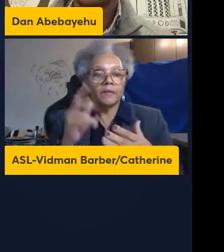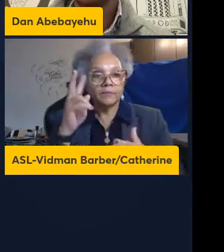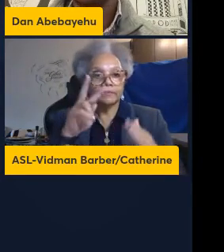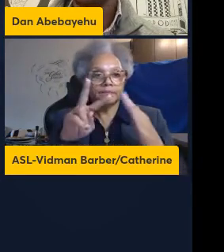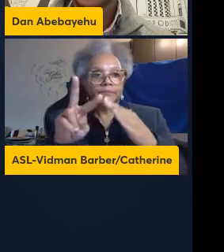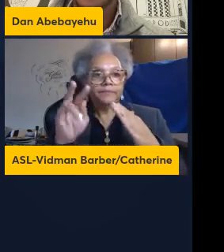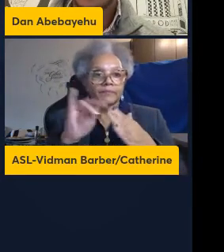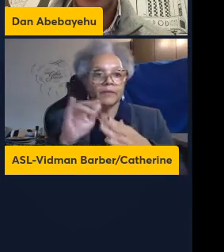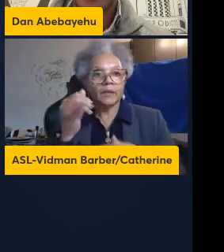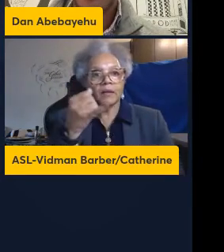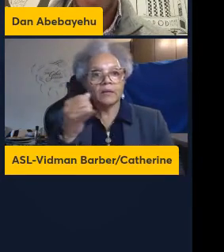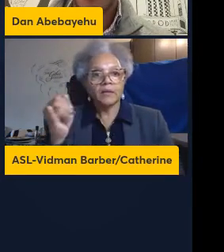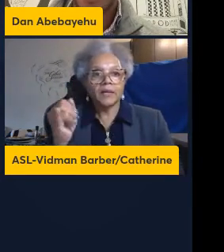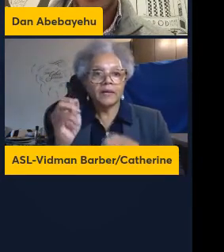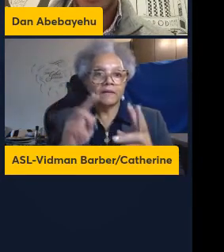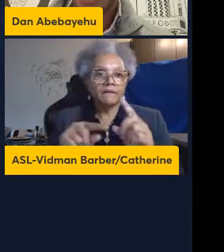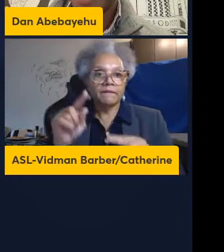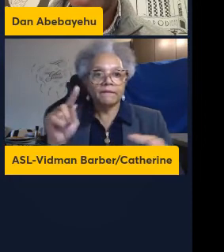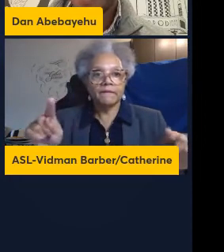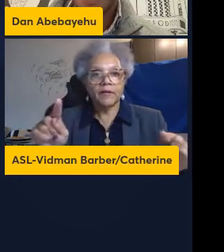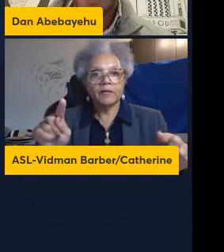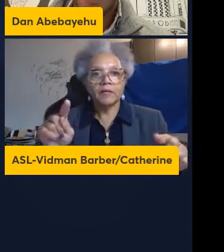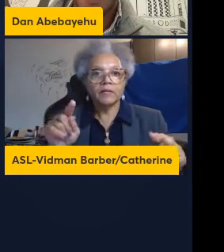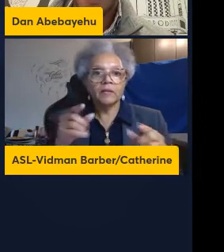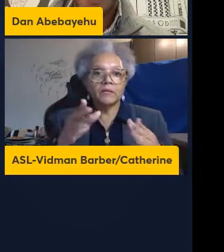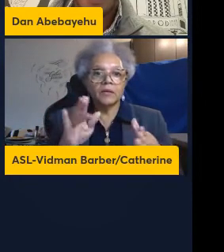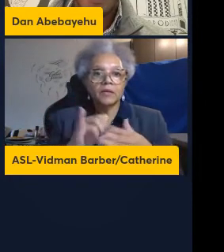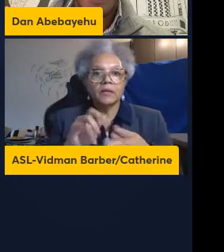underlie various forms of fibrotic disorders.